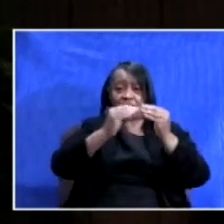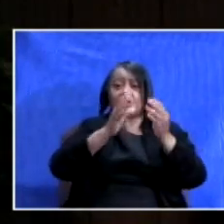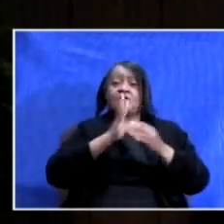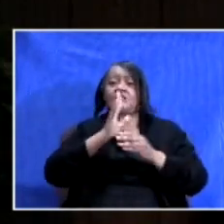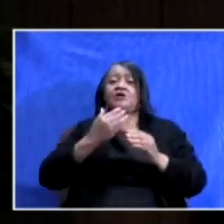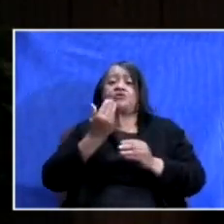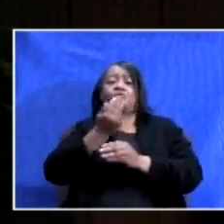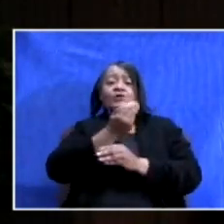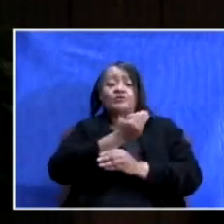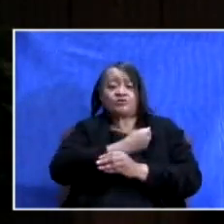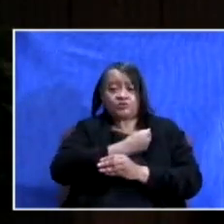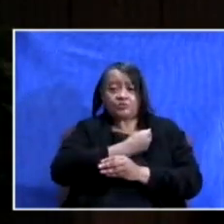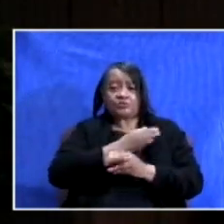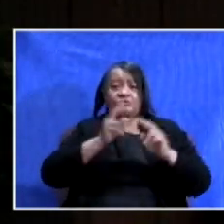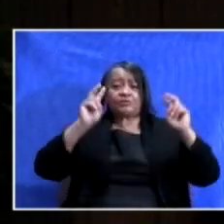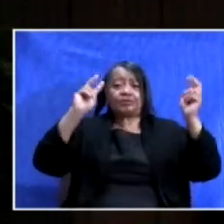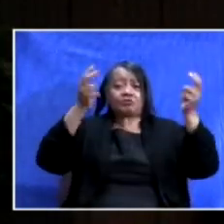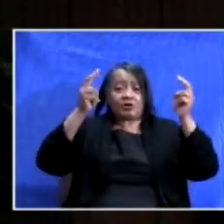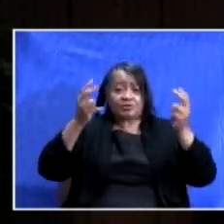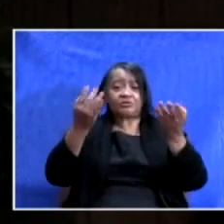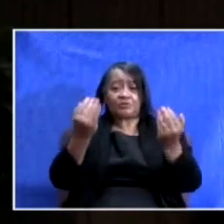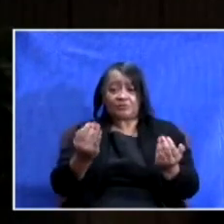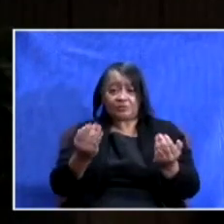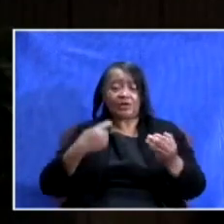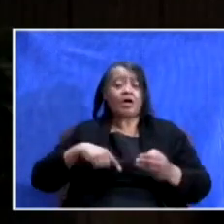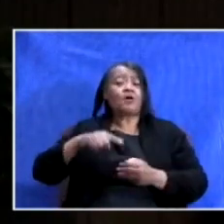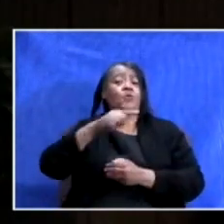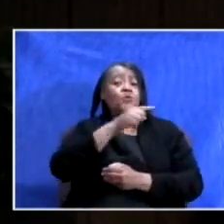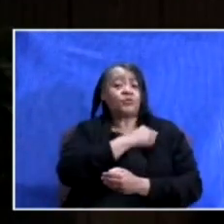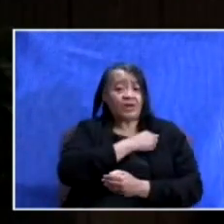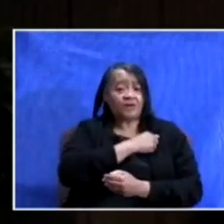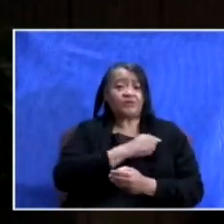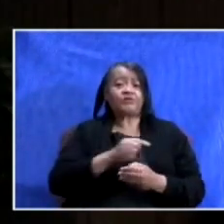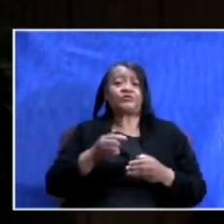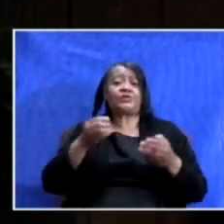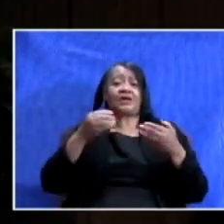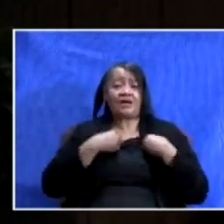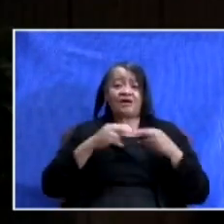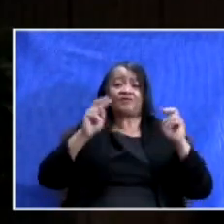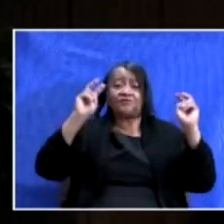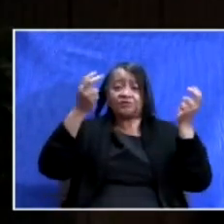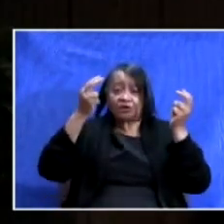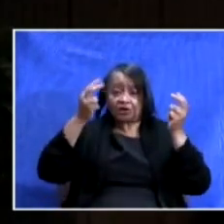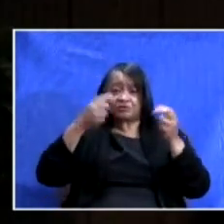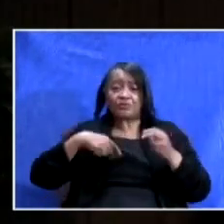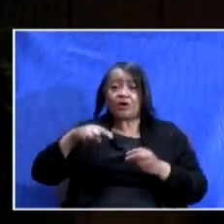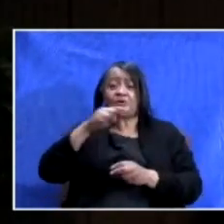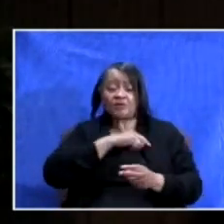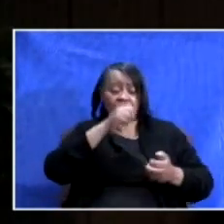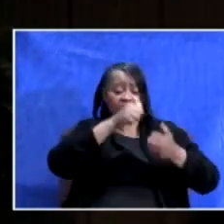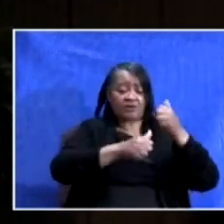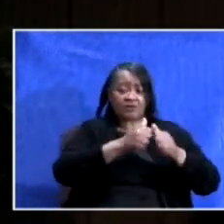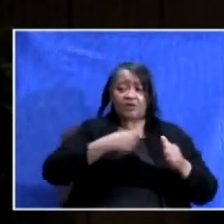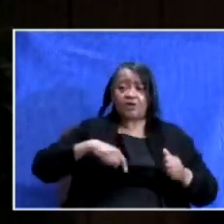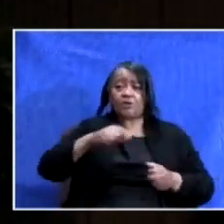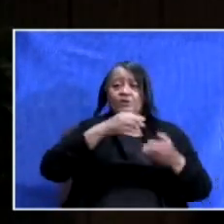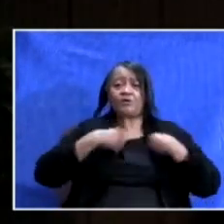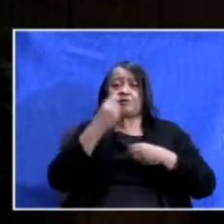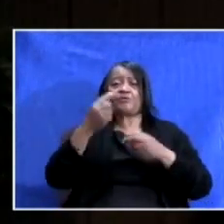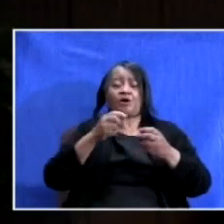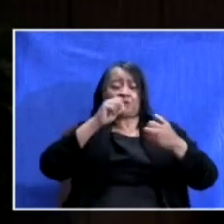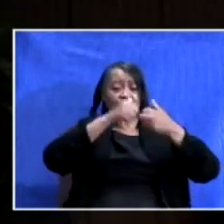to our issues today. And we do have issues, and we have always had